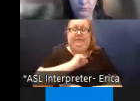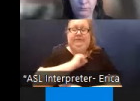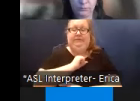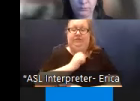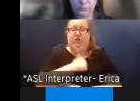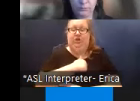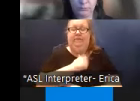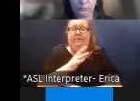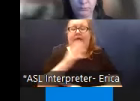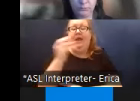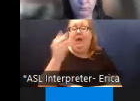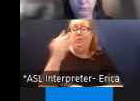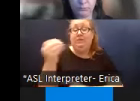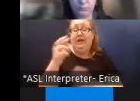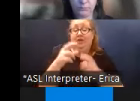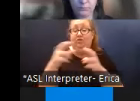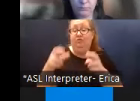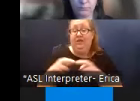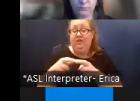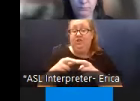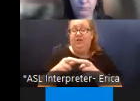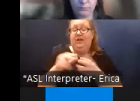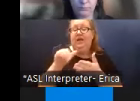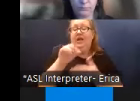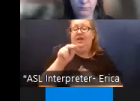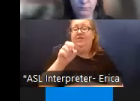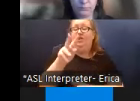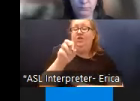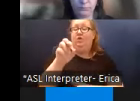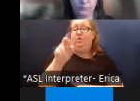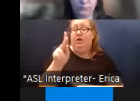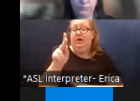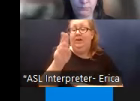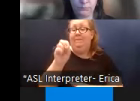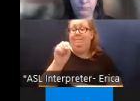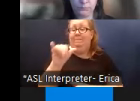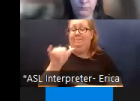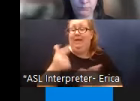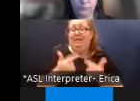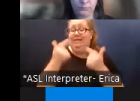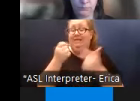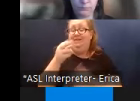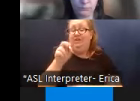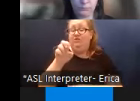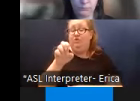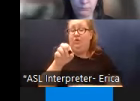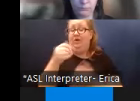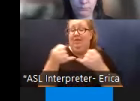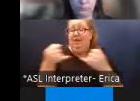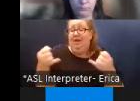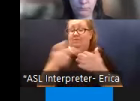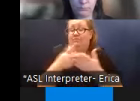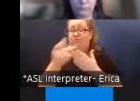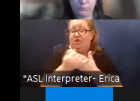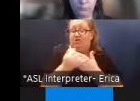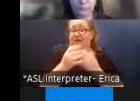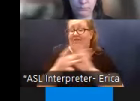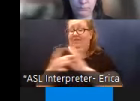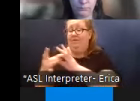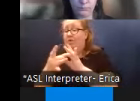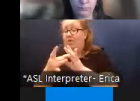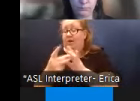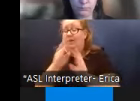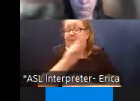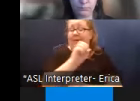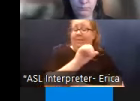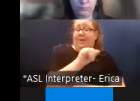outside of the region, is the Newark Bay Living Shorelines project, which would be a coordination between